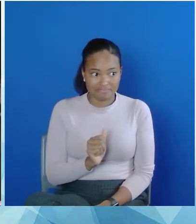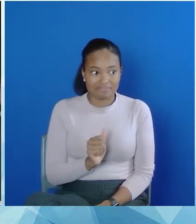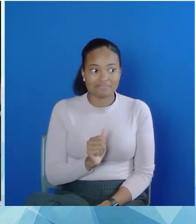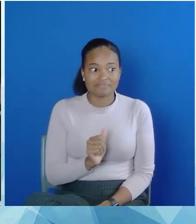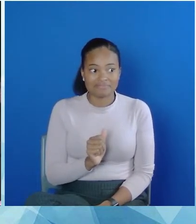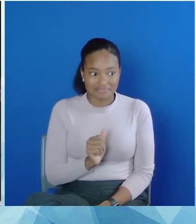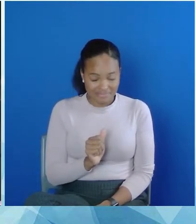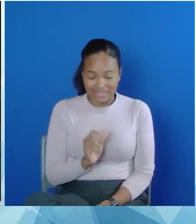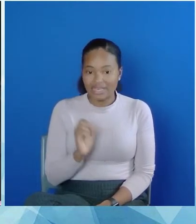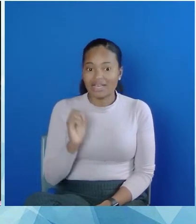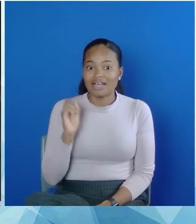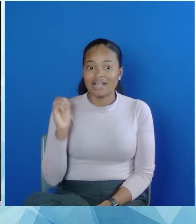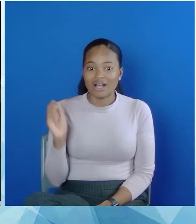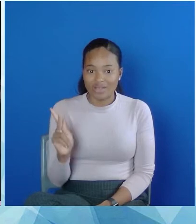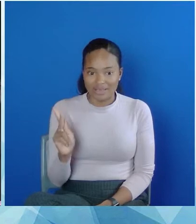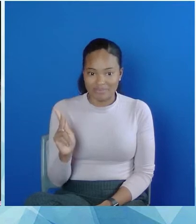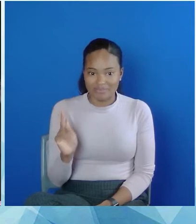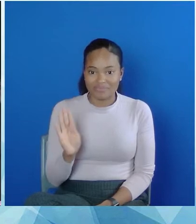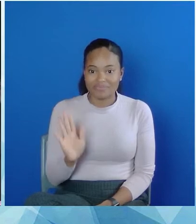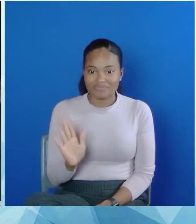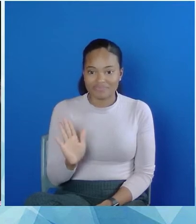Oh, goodness. Okay.